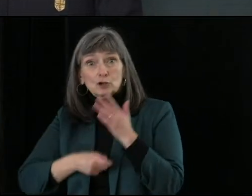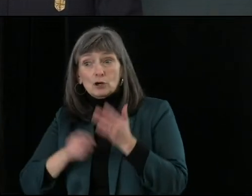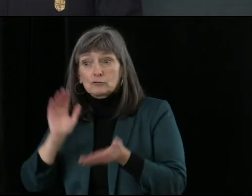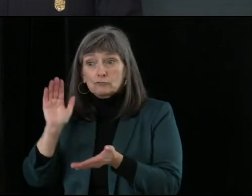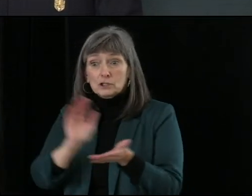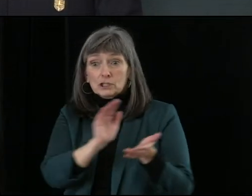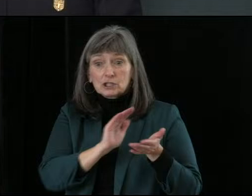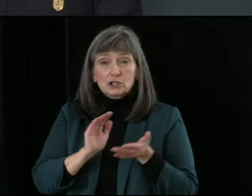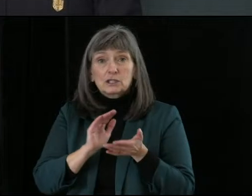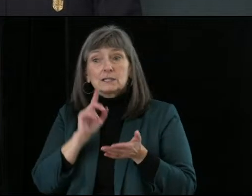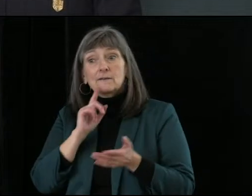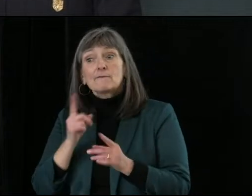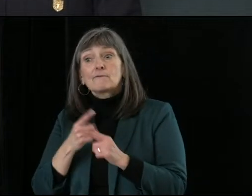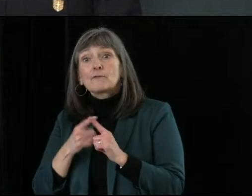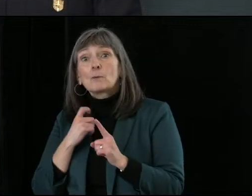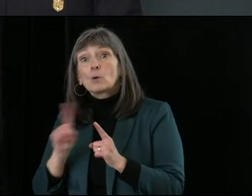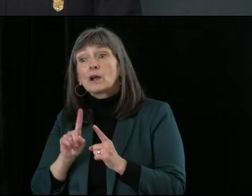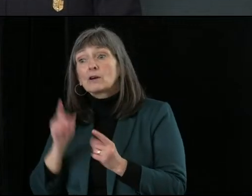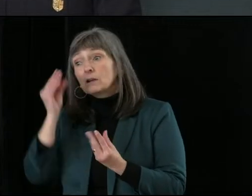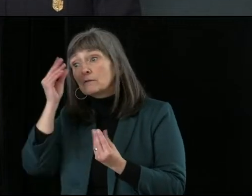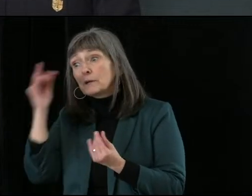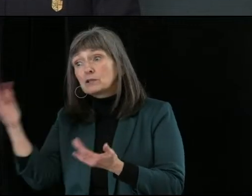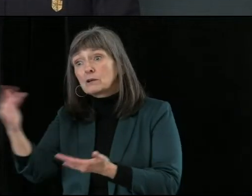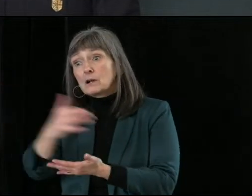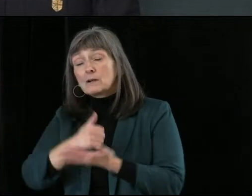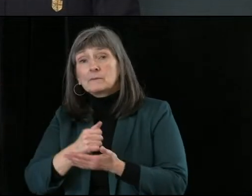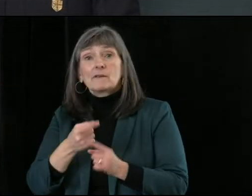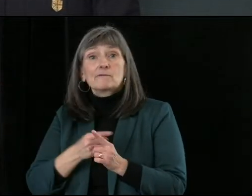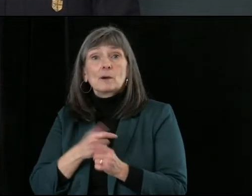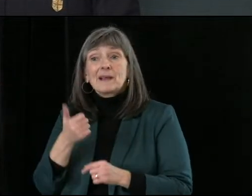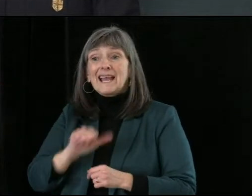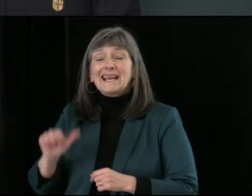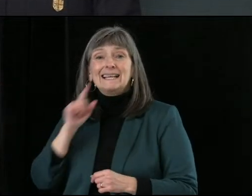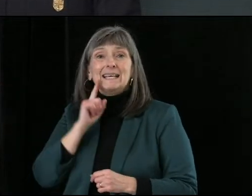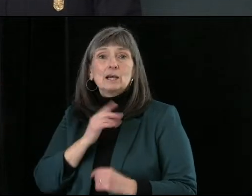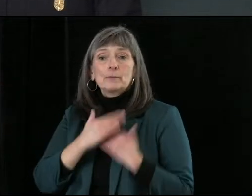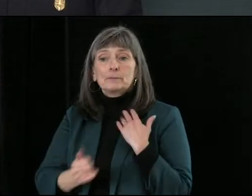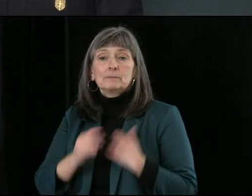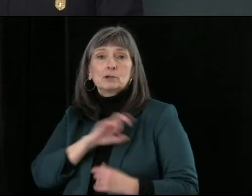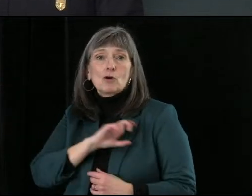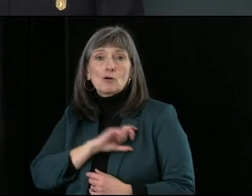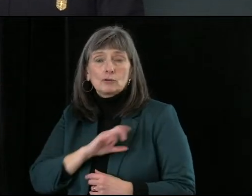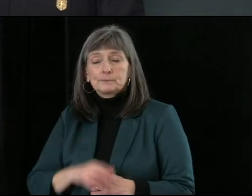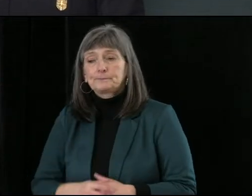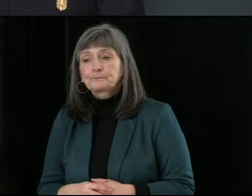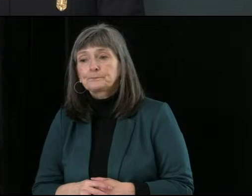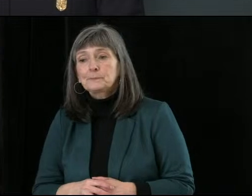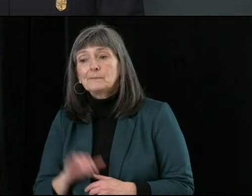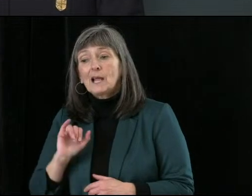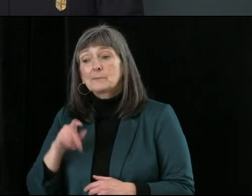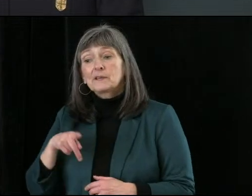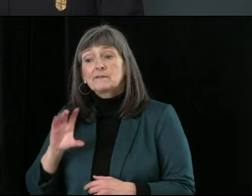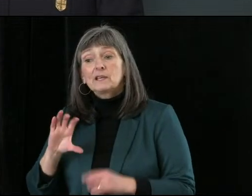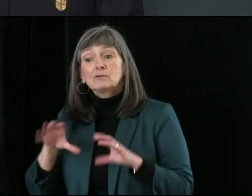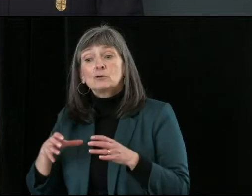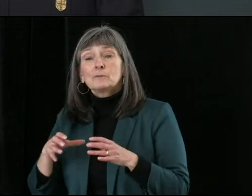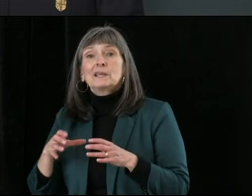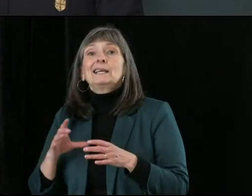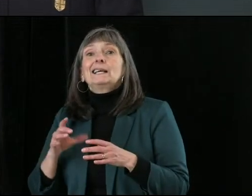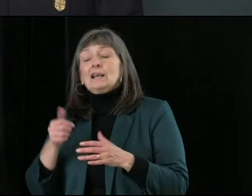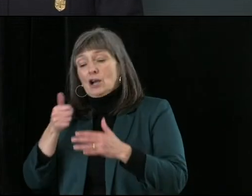province based on information gathered and analyzed from our calls of service. The IPV unit forms part of a